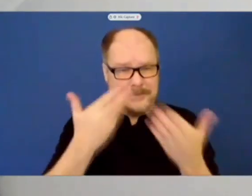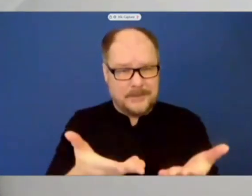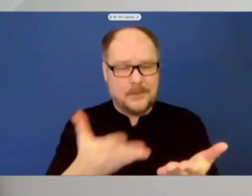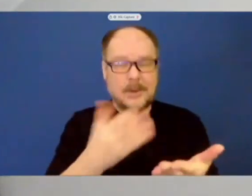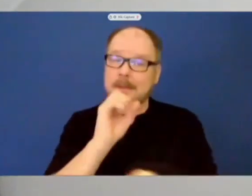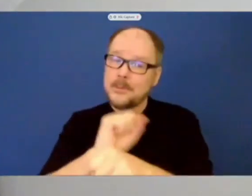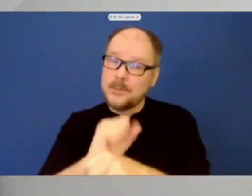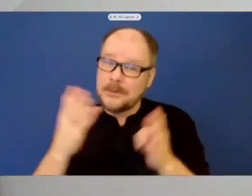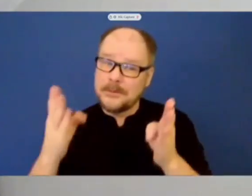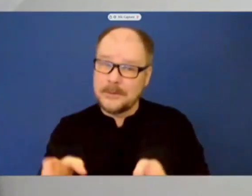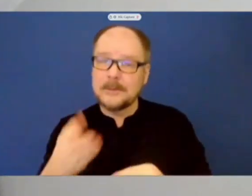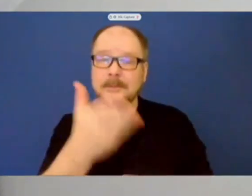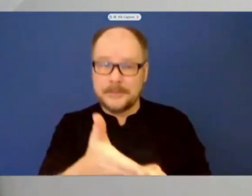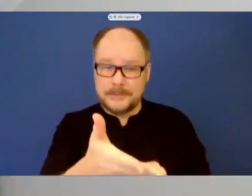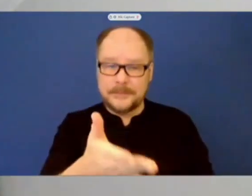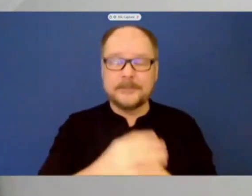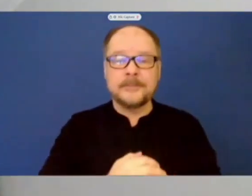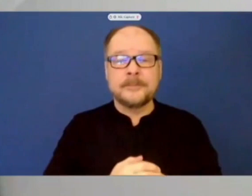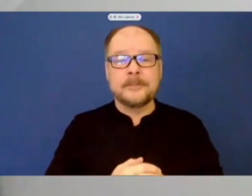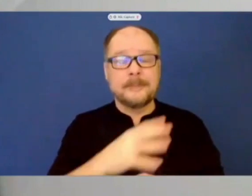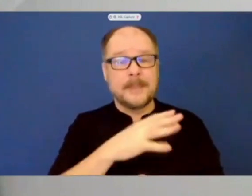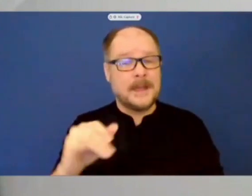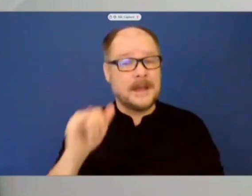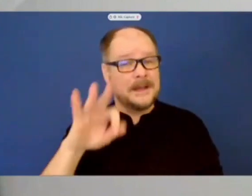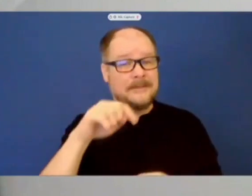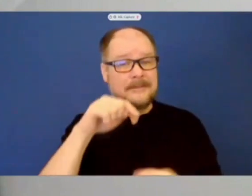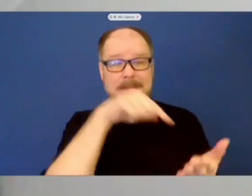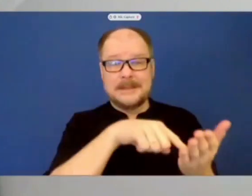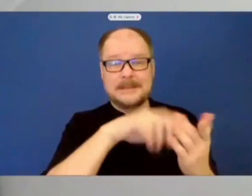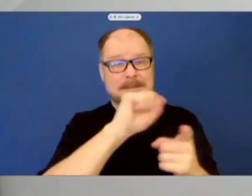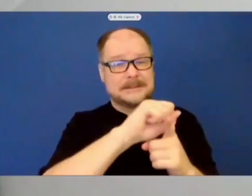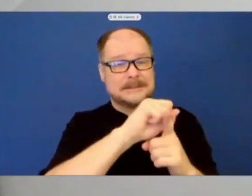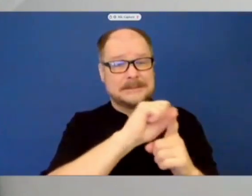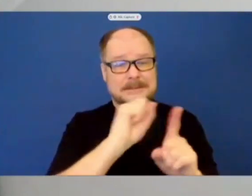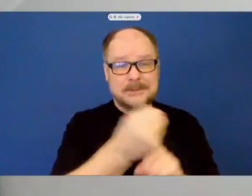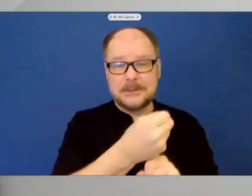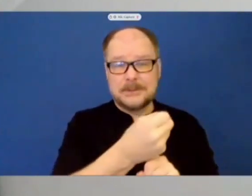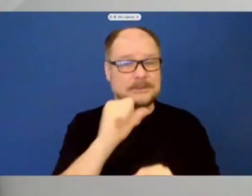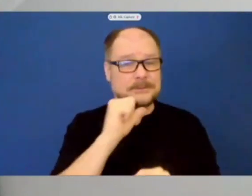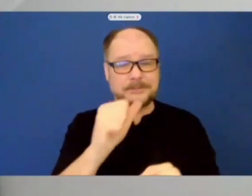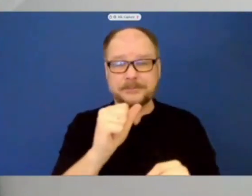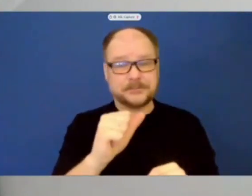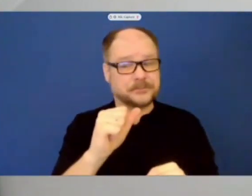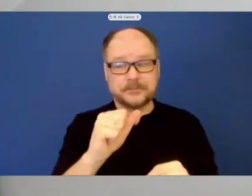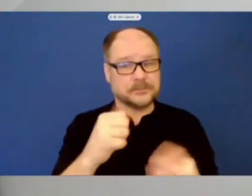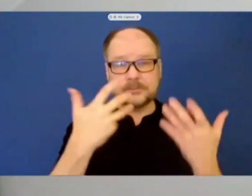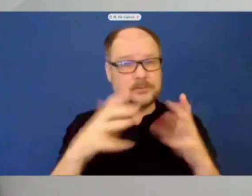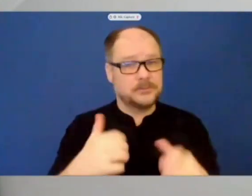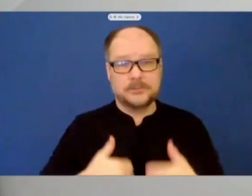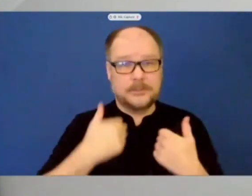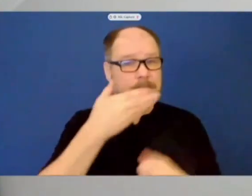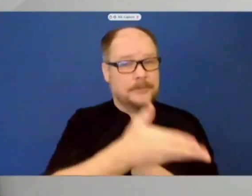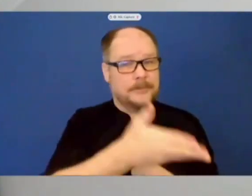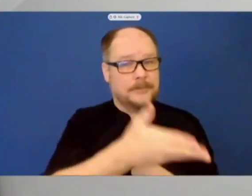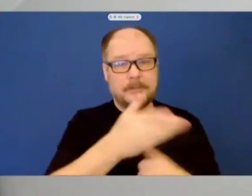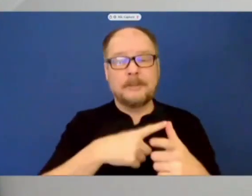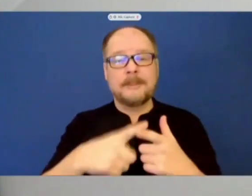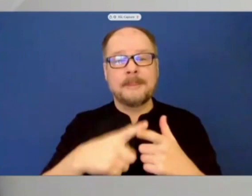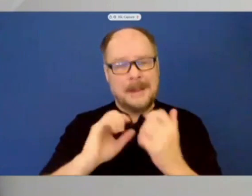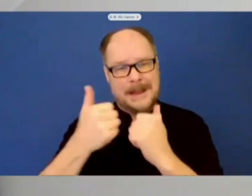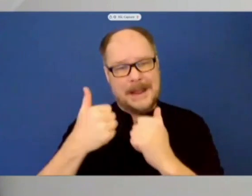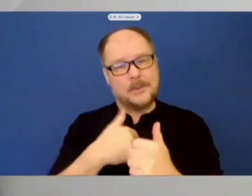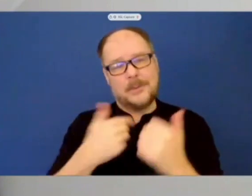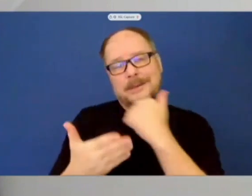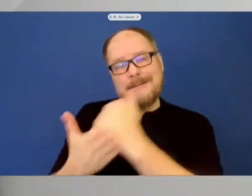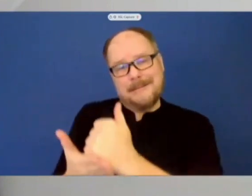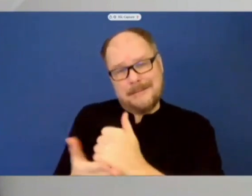conversations with people that if this is not a setting for them, how are we engaging with our mental health providers and helping people get to a level of